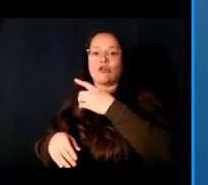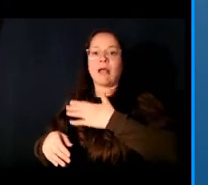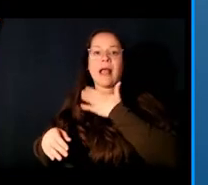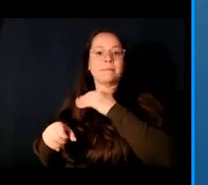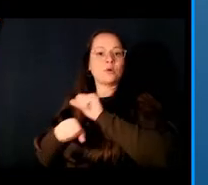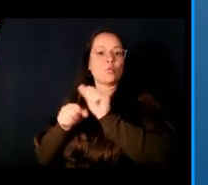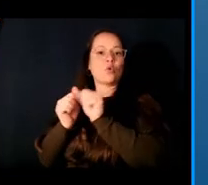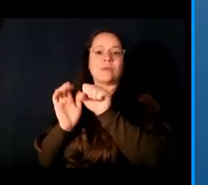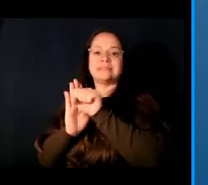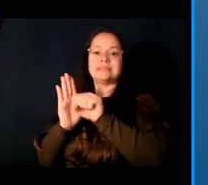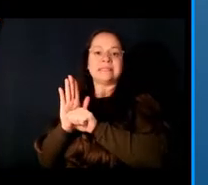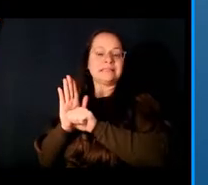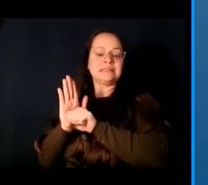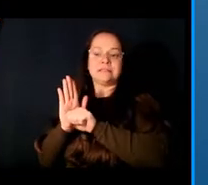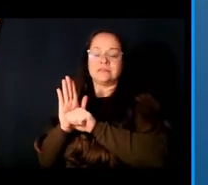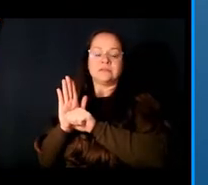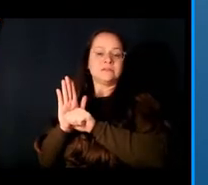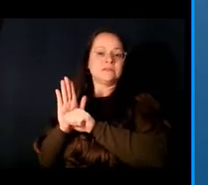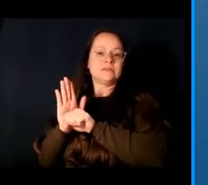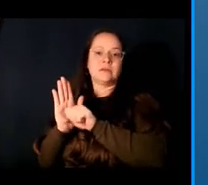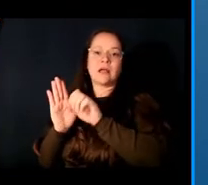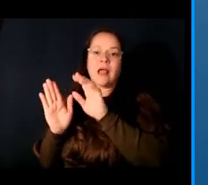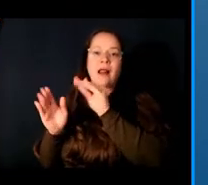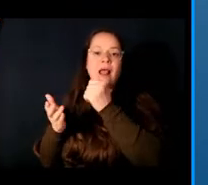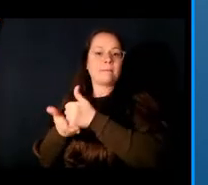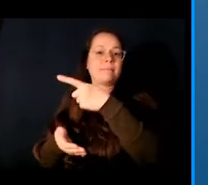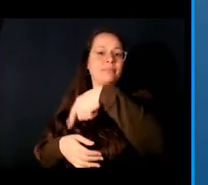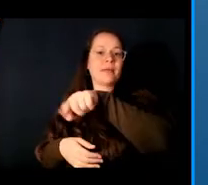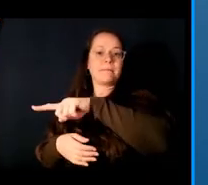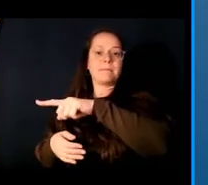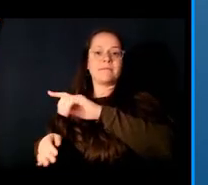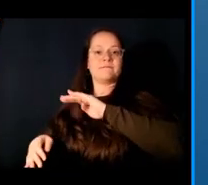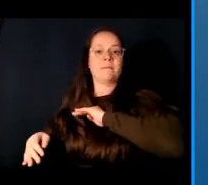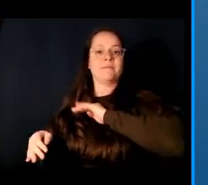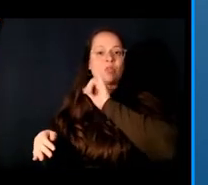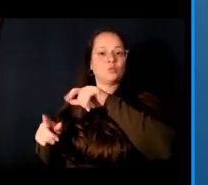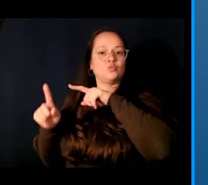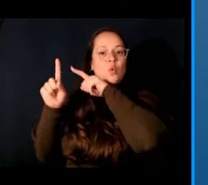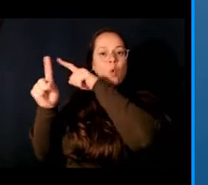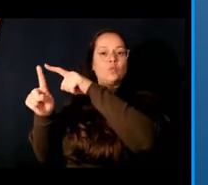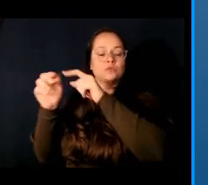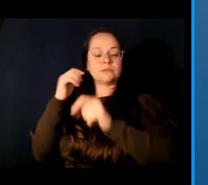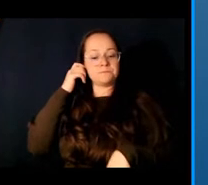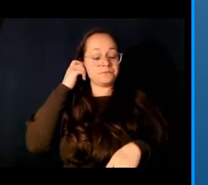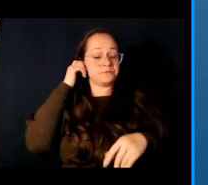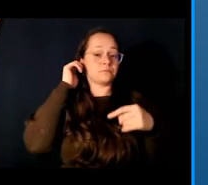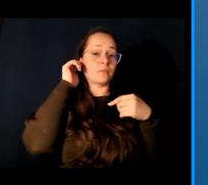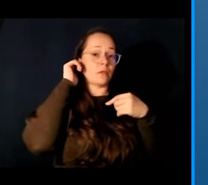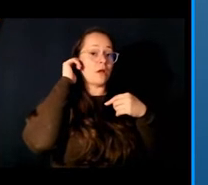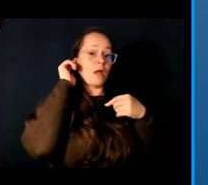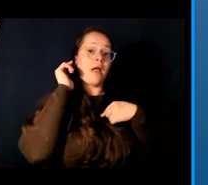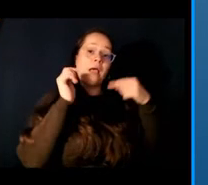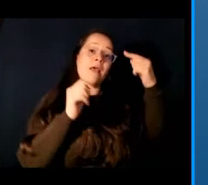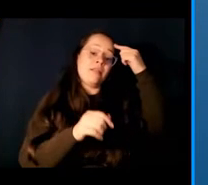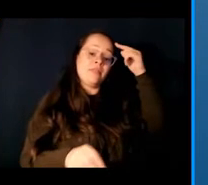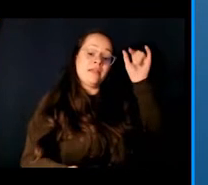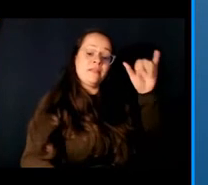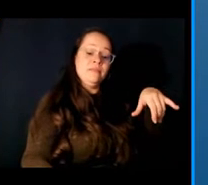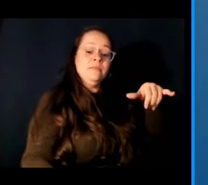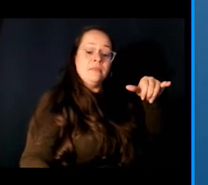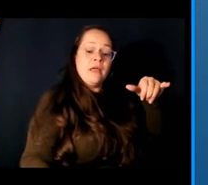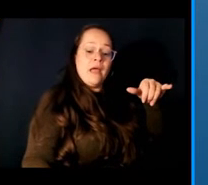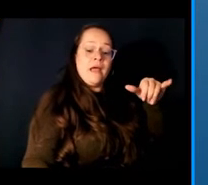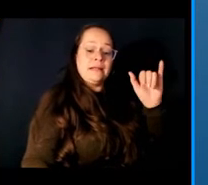States and and uh and help them to try to fulfill these goals so I think this is a guide to